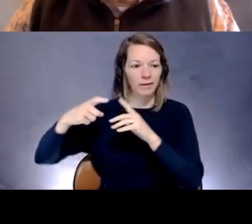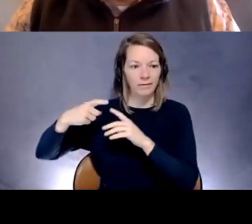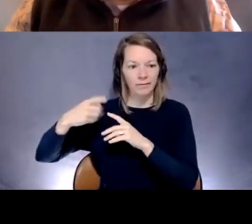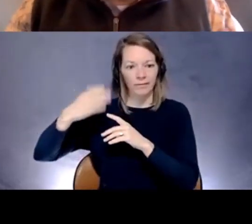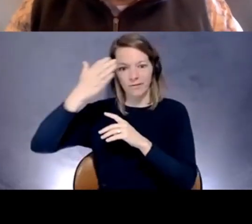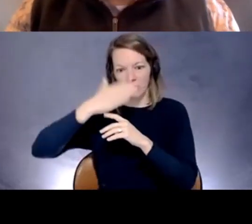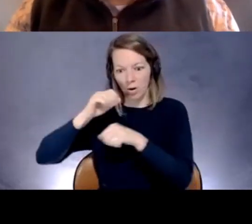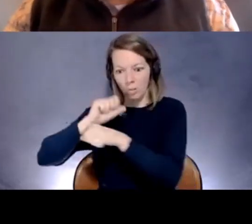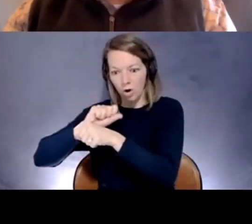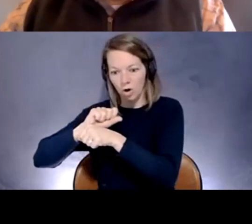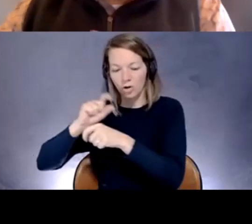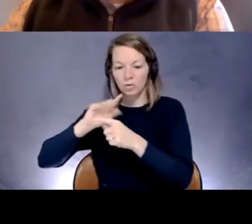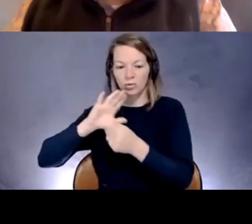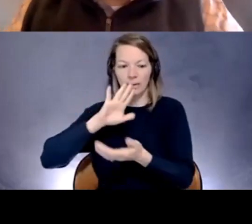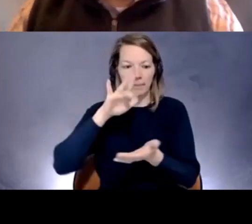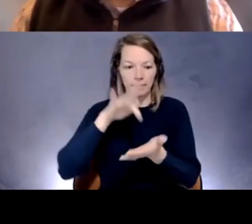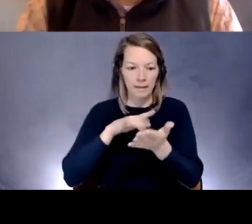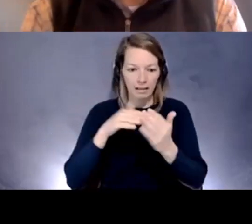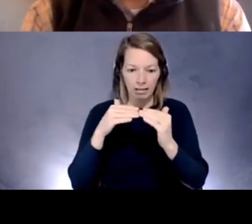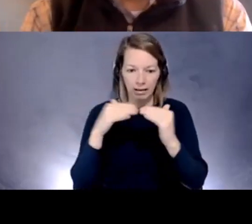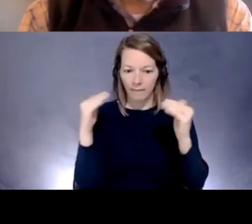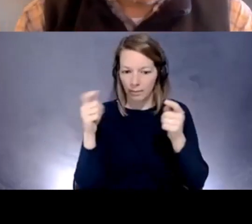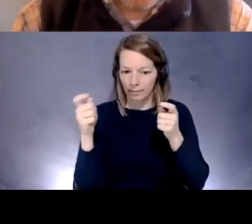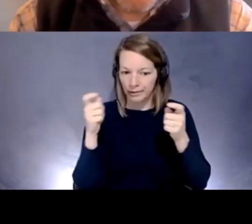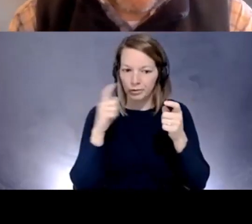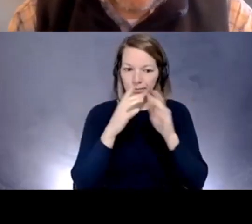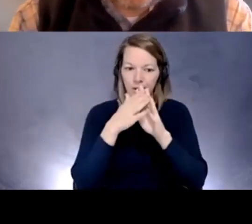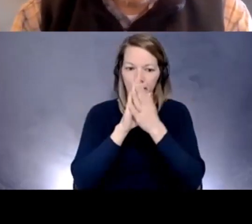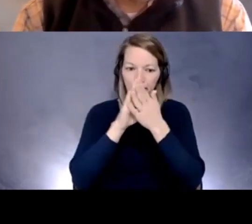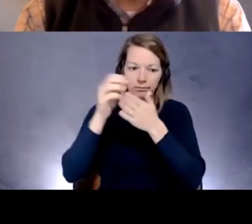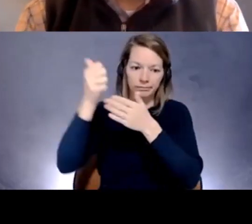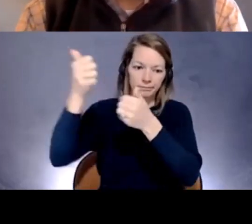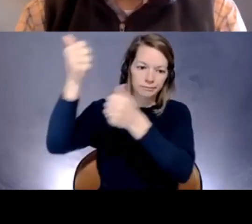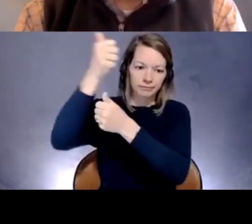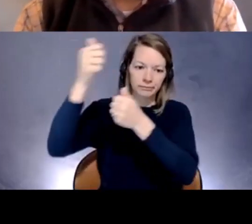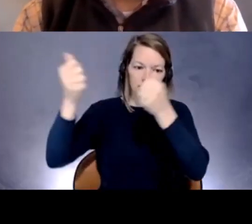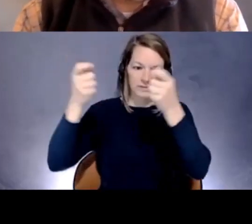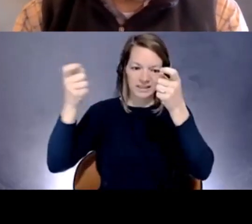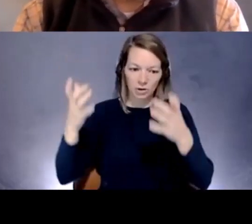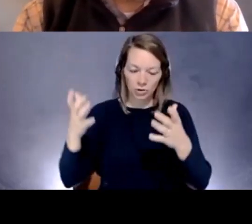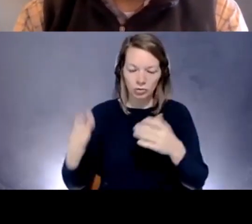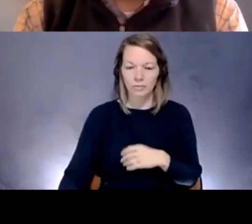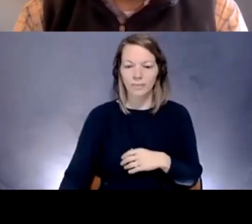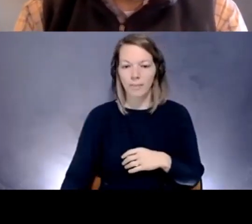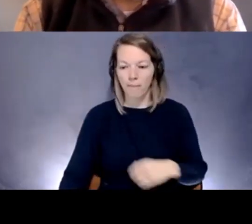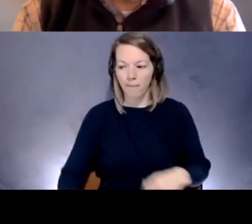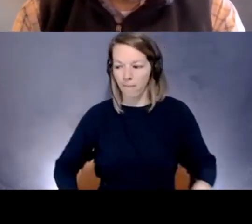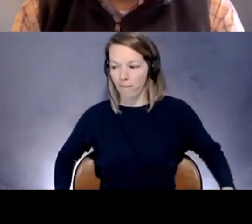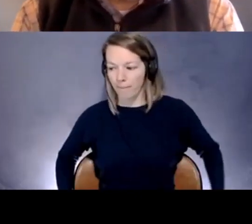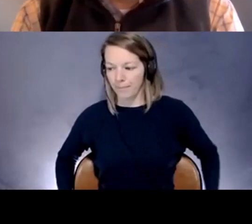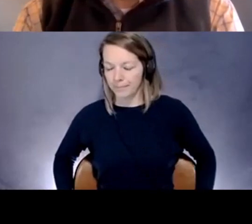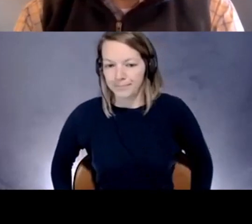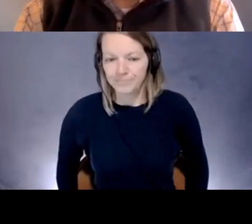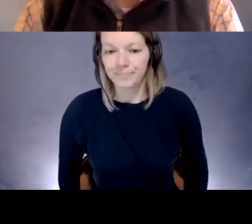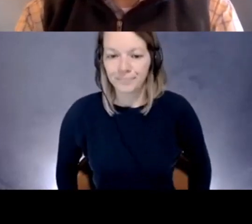level into mid-level management, and from mid-level management to senior leadership and even governance, making sure the governance teams reflects